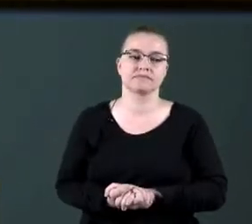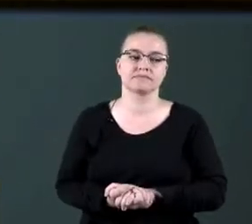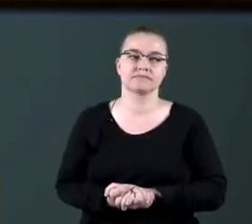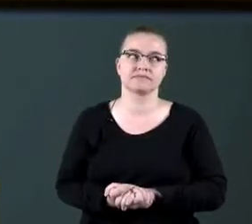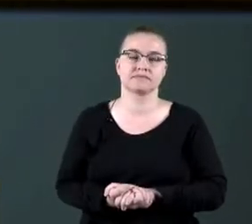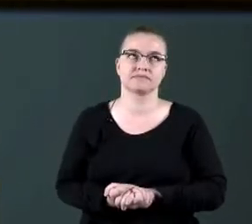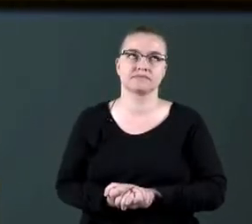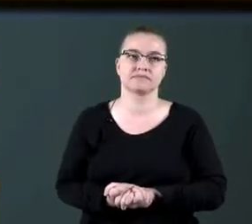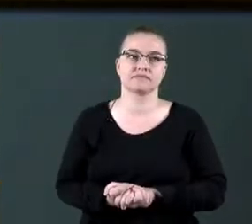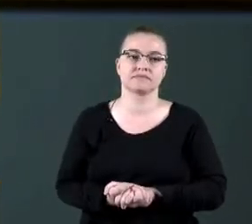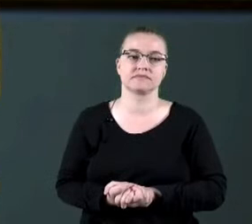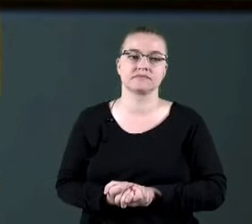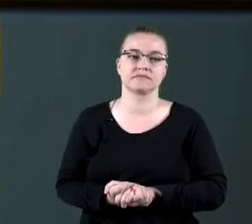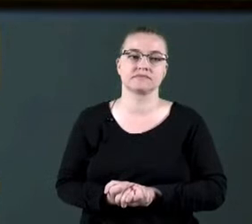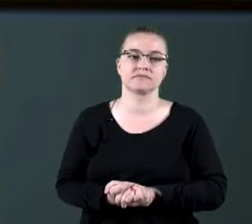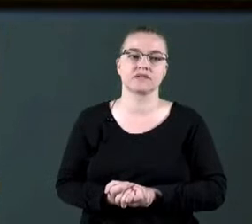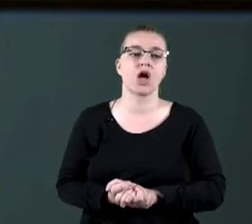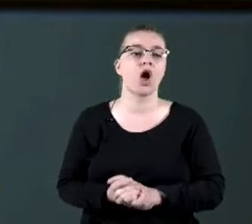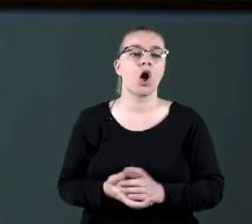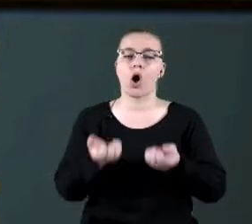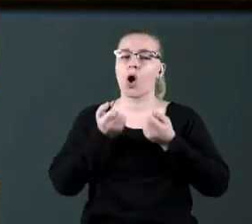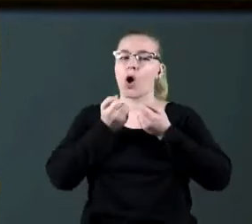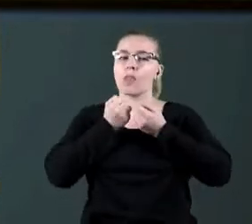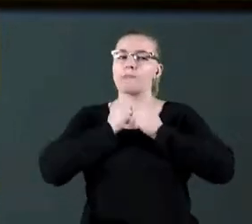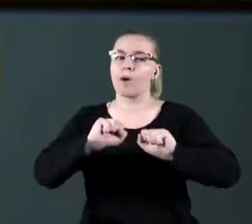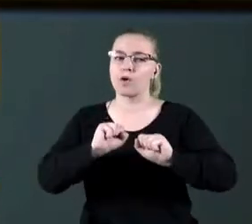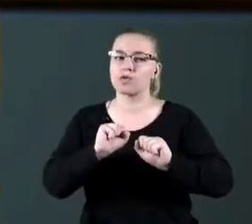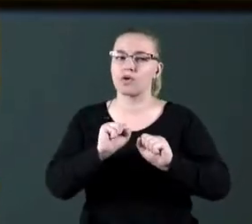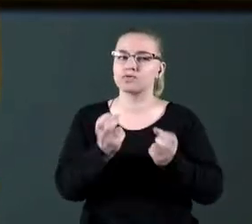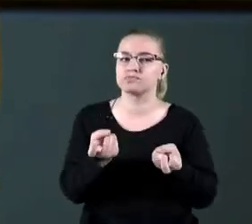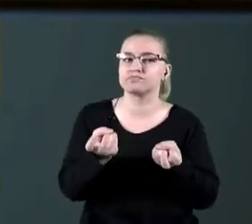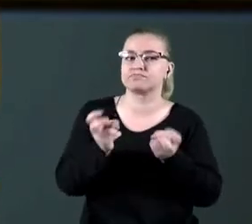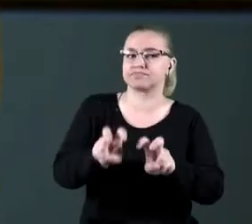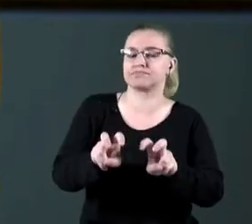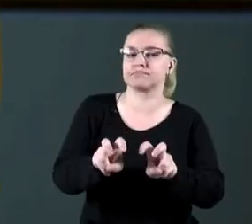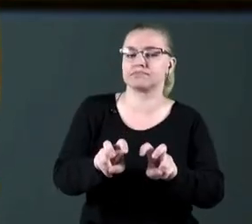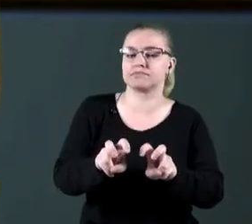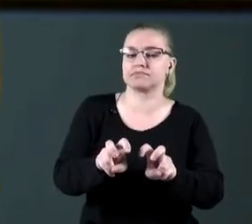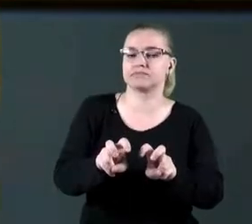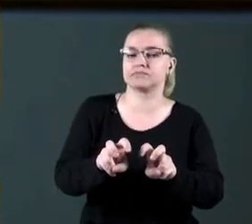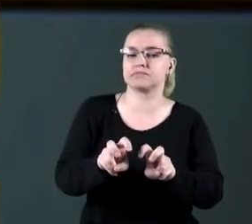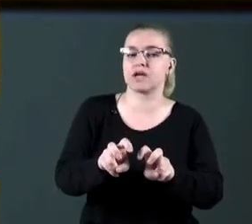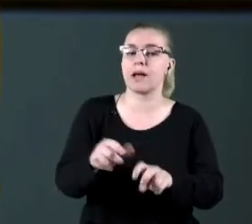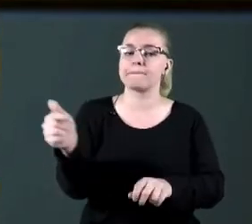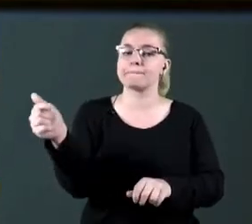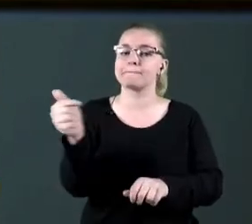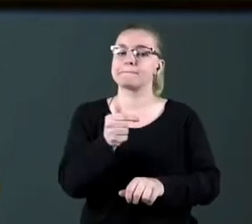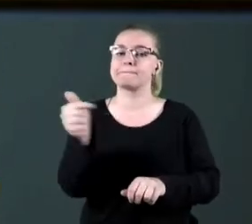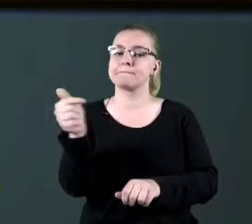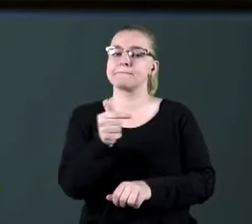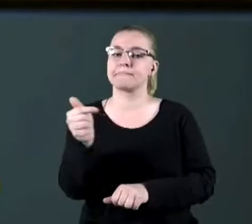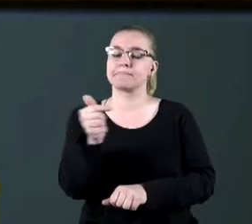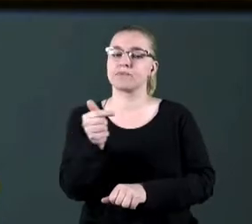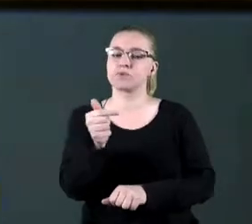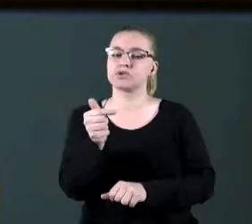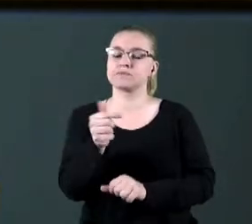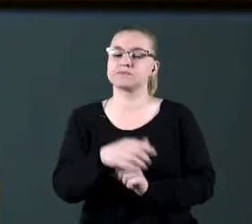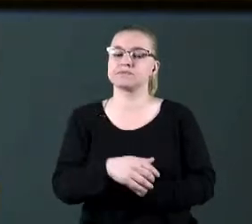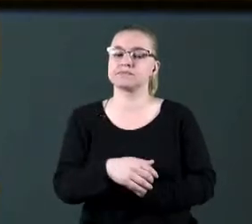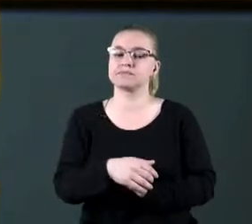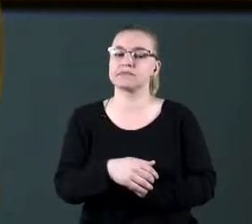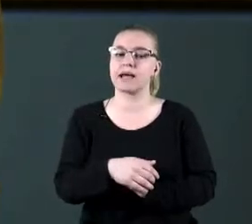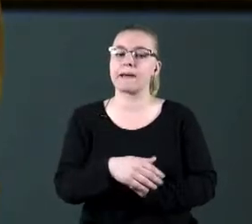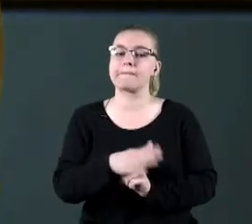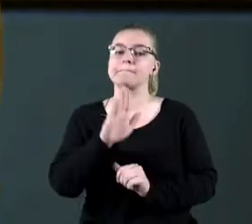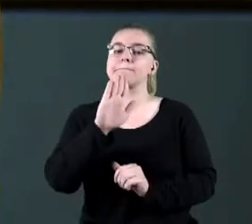Resilience building should drive towards, safeguard, and sustain development goals. This transformative resilience holds